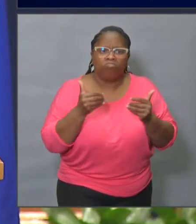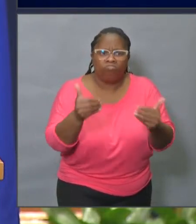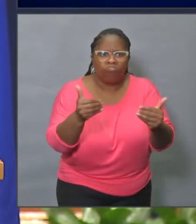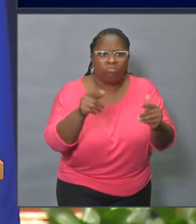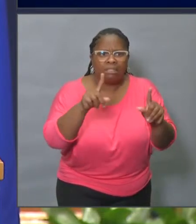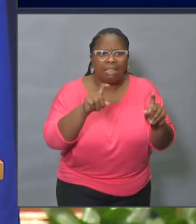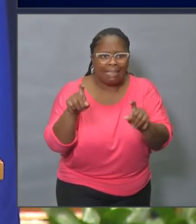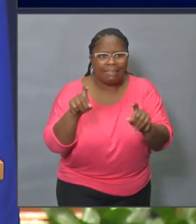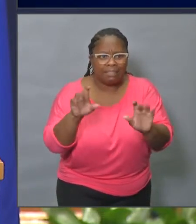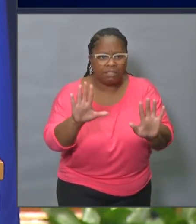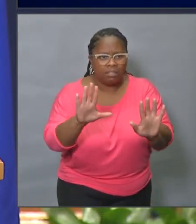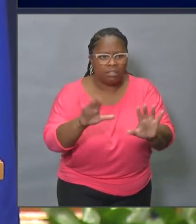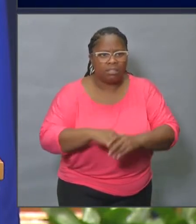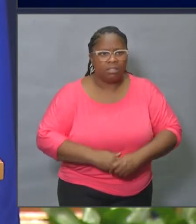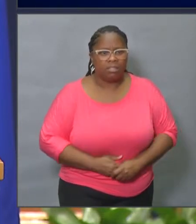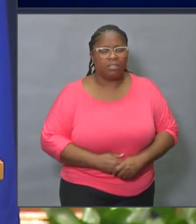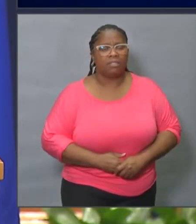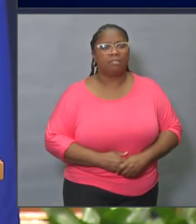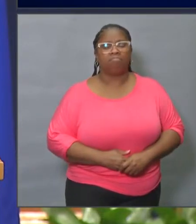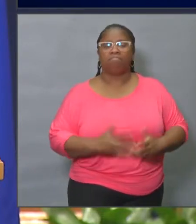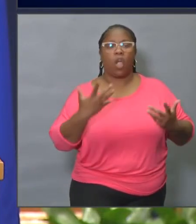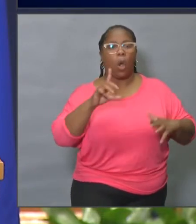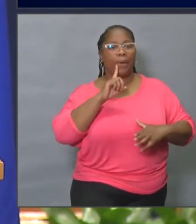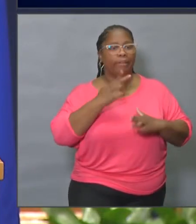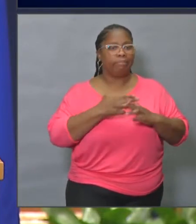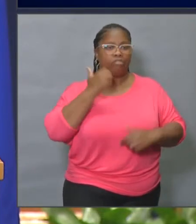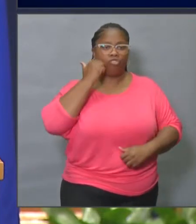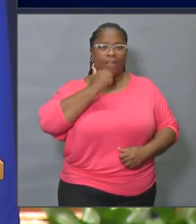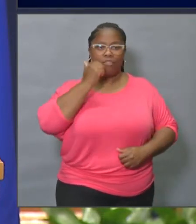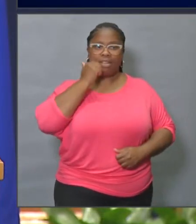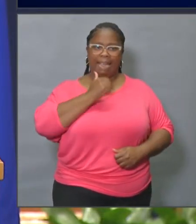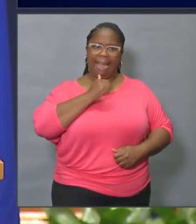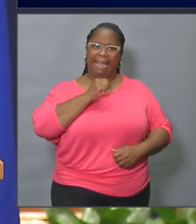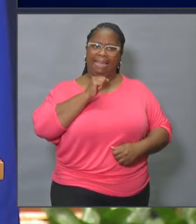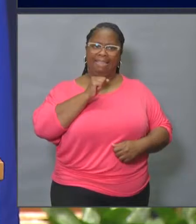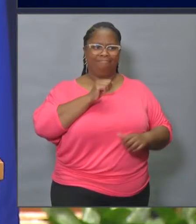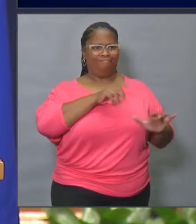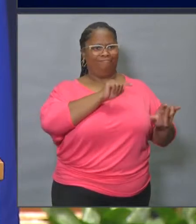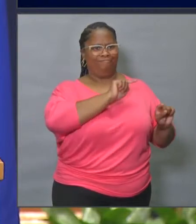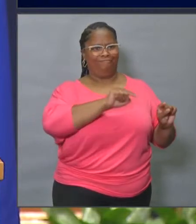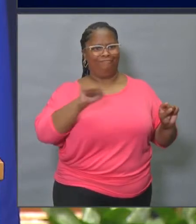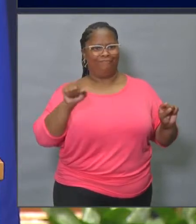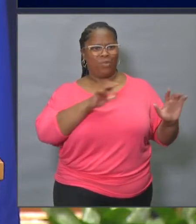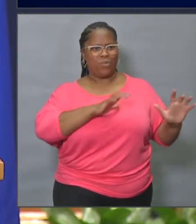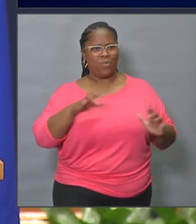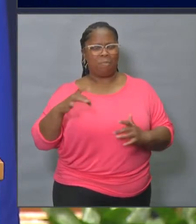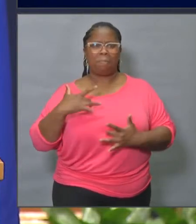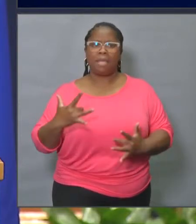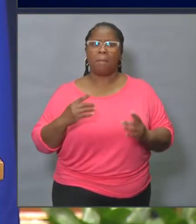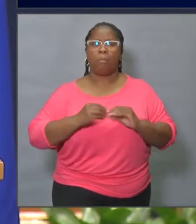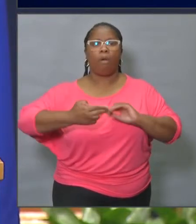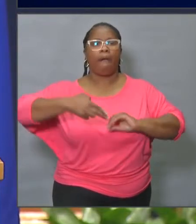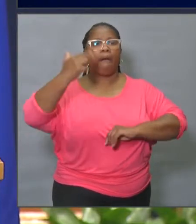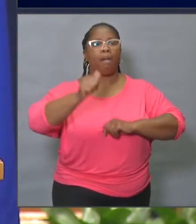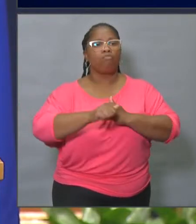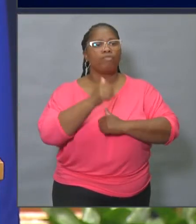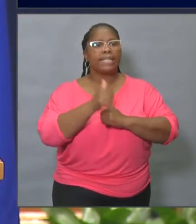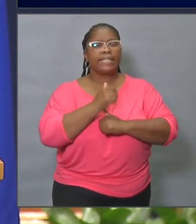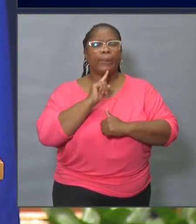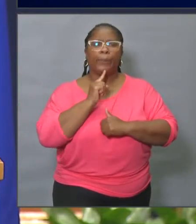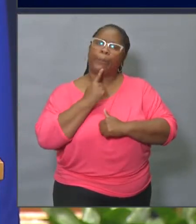conditions. As we mentioned every day, these groups are at greater risk for very serious illness and death